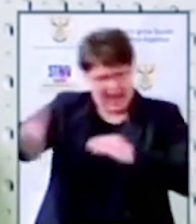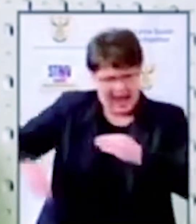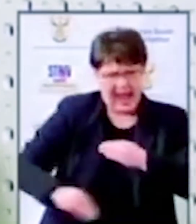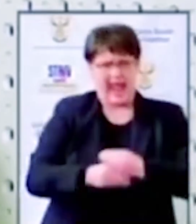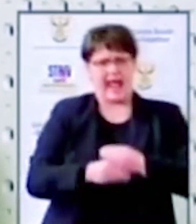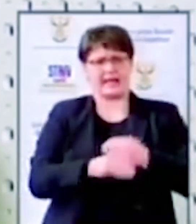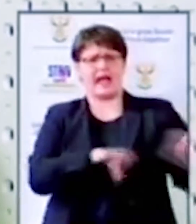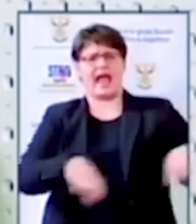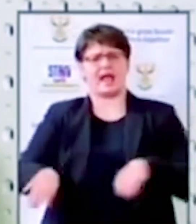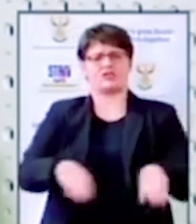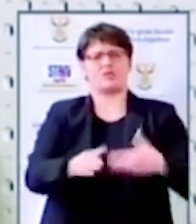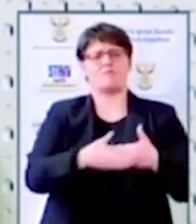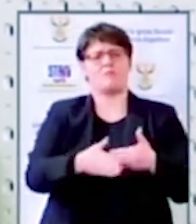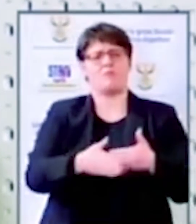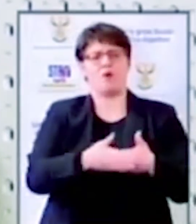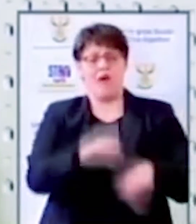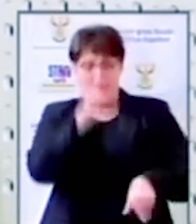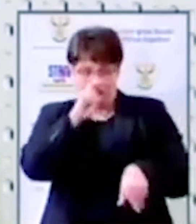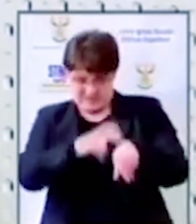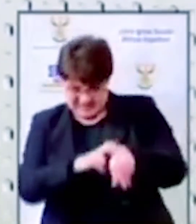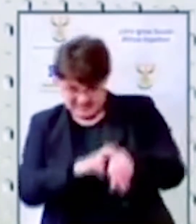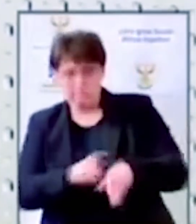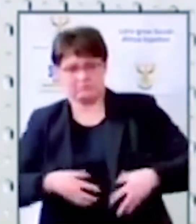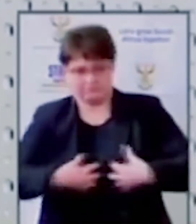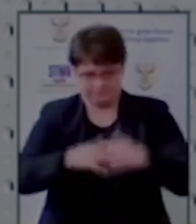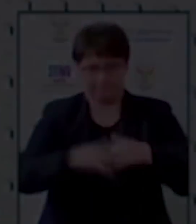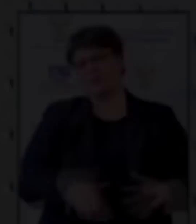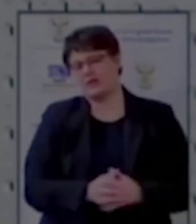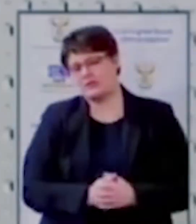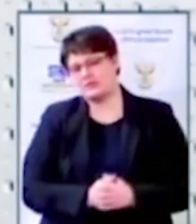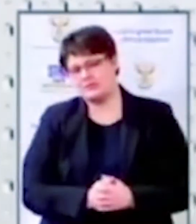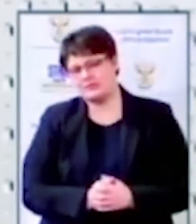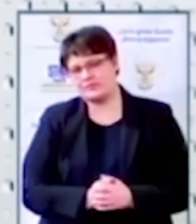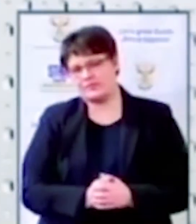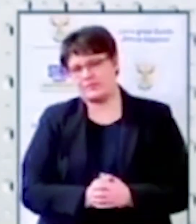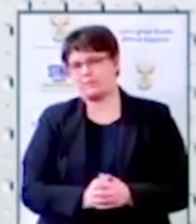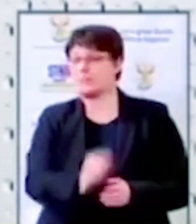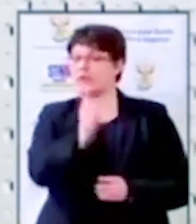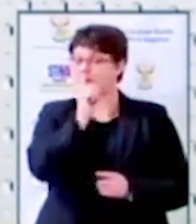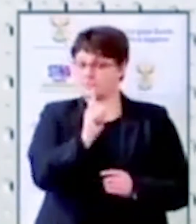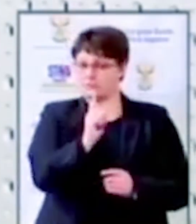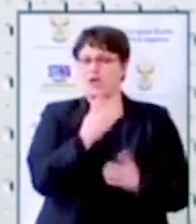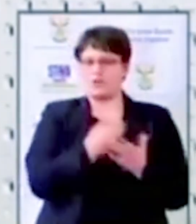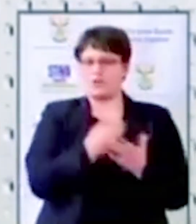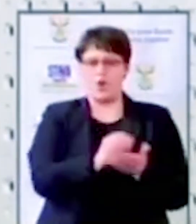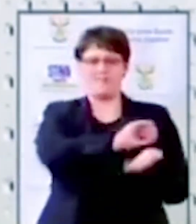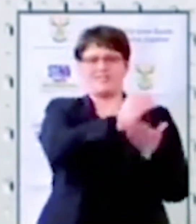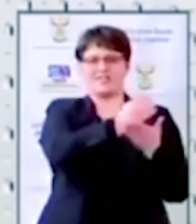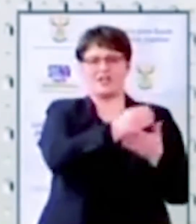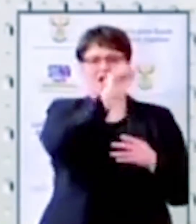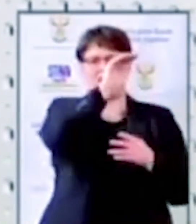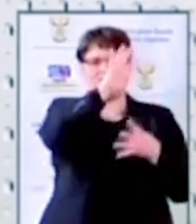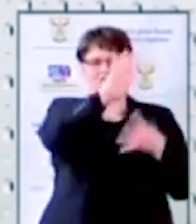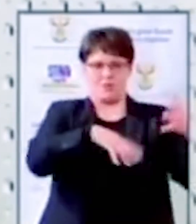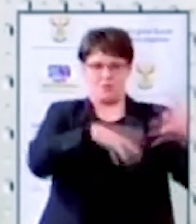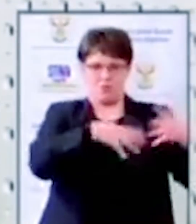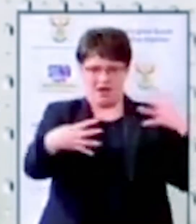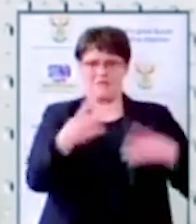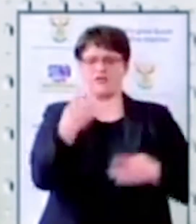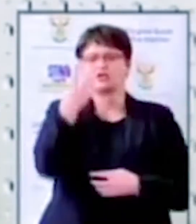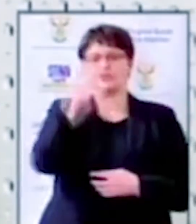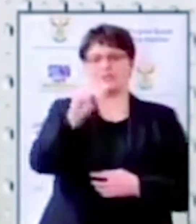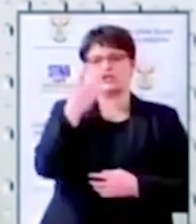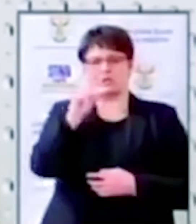action should the need arise. I now turn to the fiscal framework for